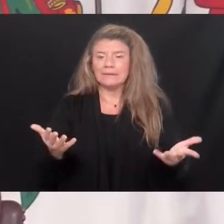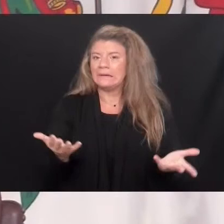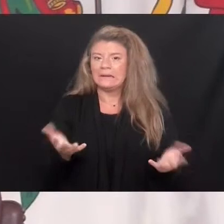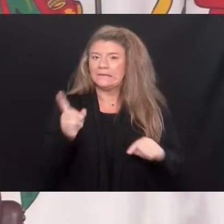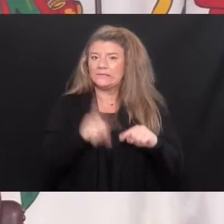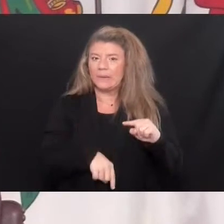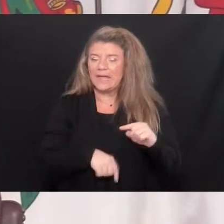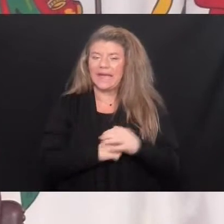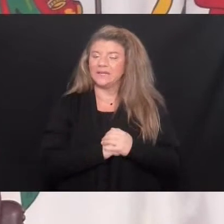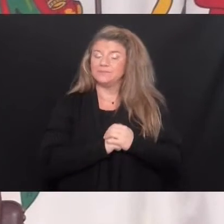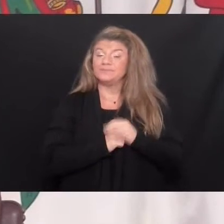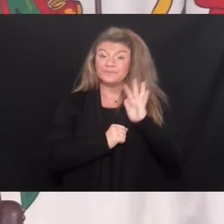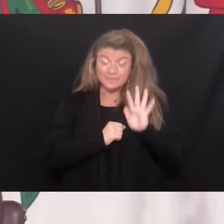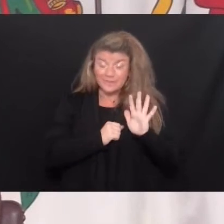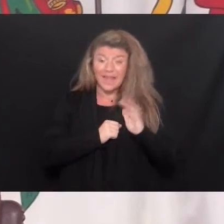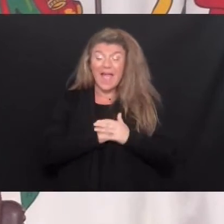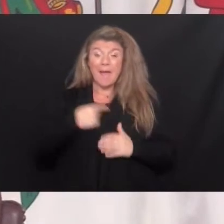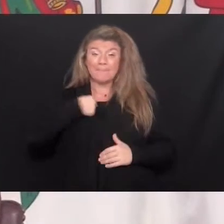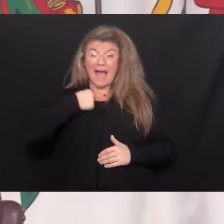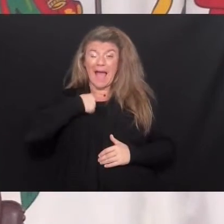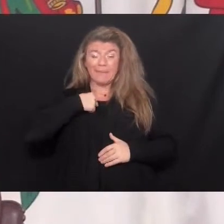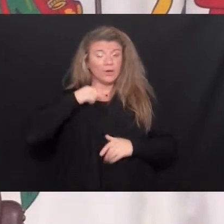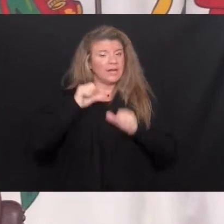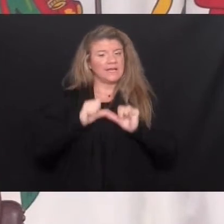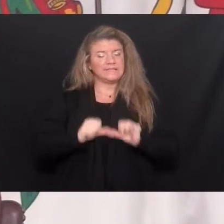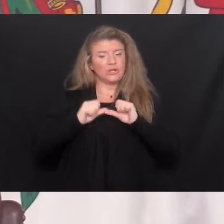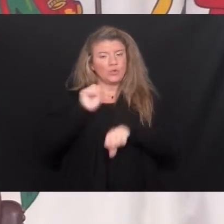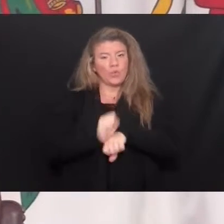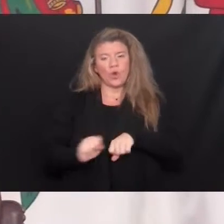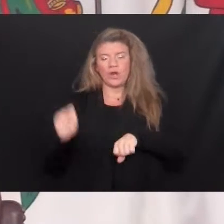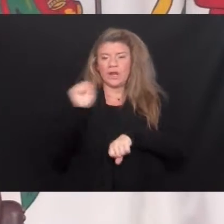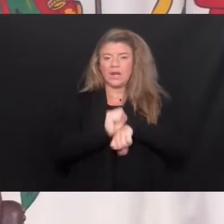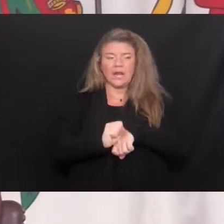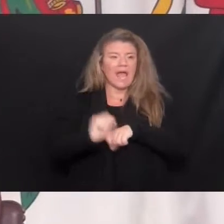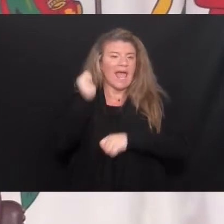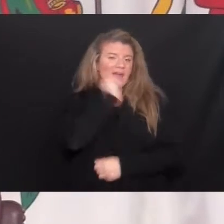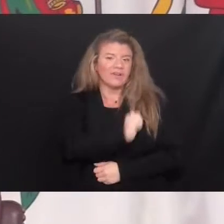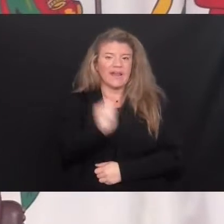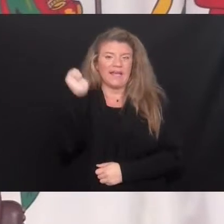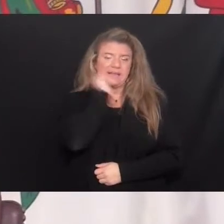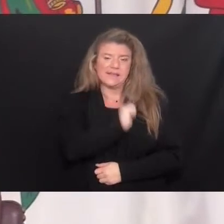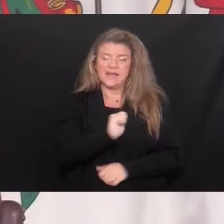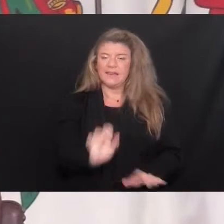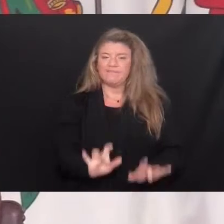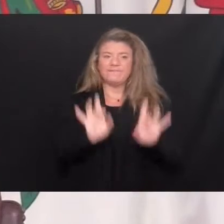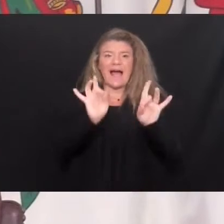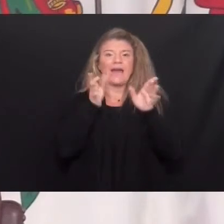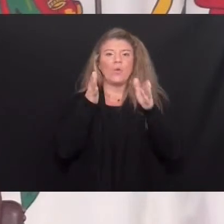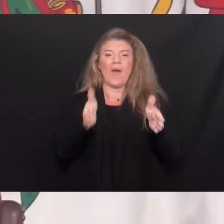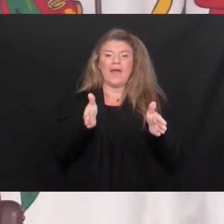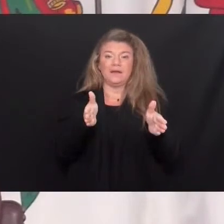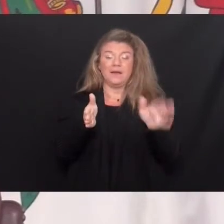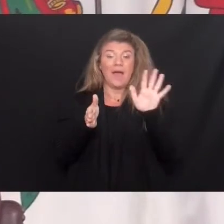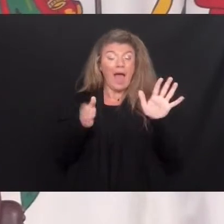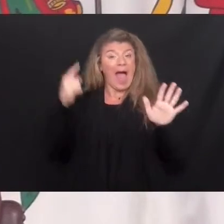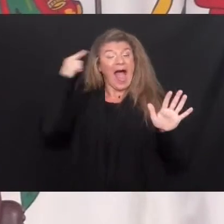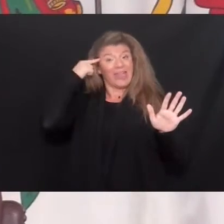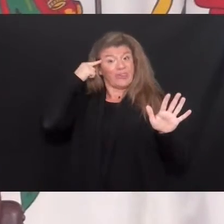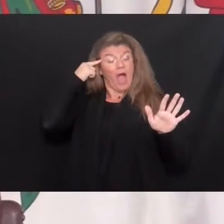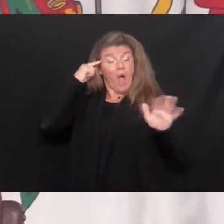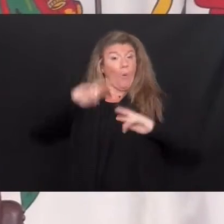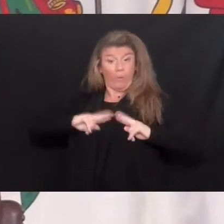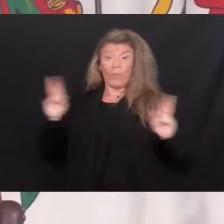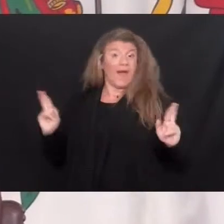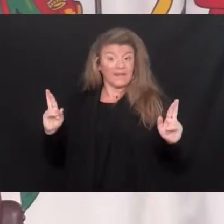But we are going to continue to work it night and day to try to find a way. I thought we had that. I thought